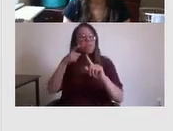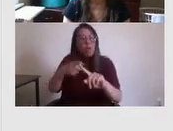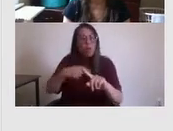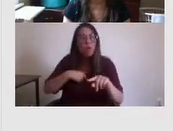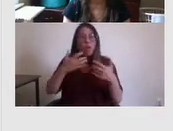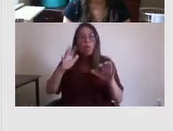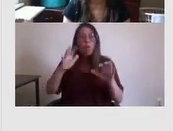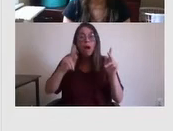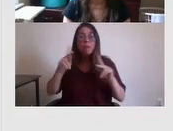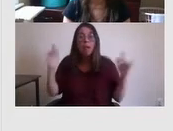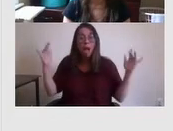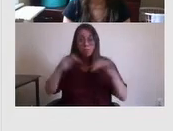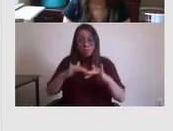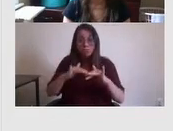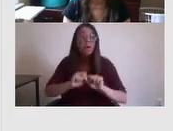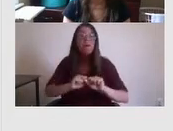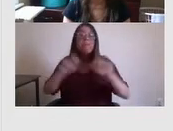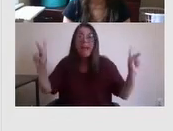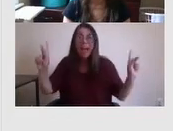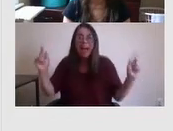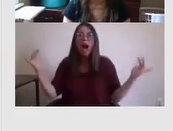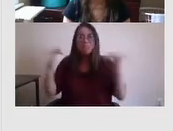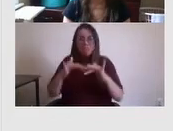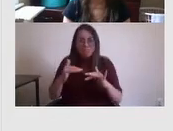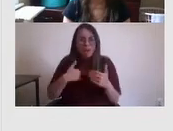away and then bringing everybody back and not knowing where they've traveled to.